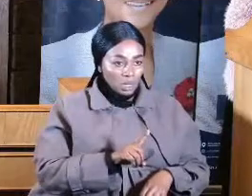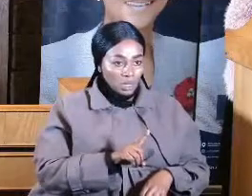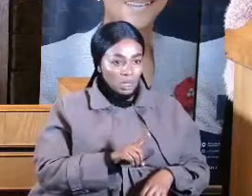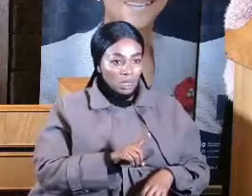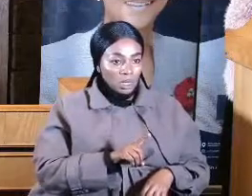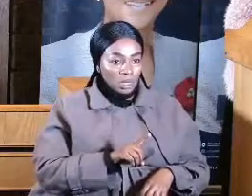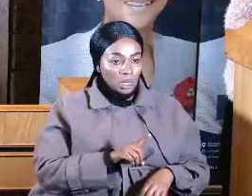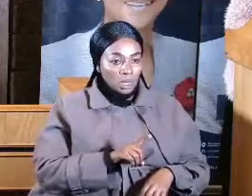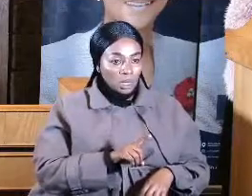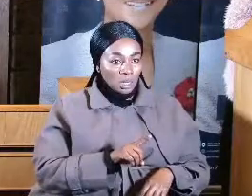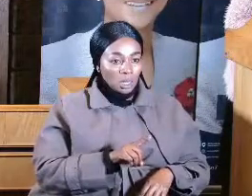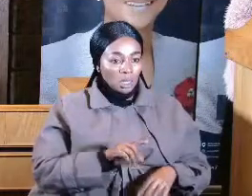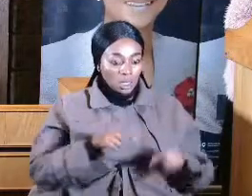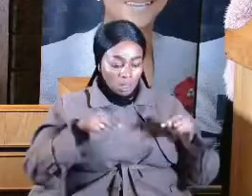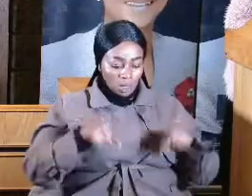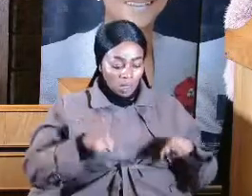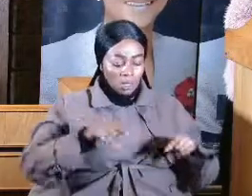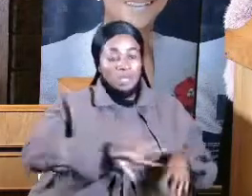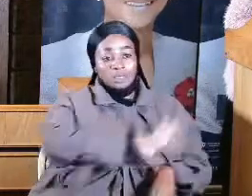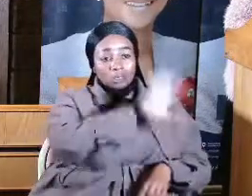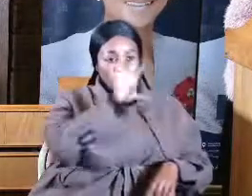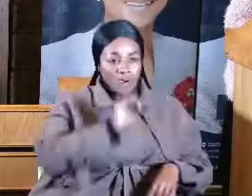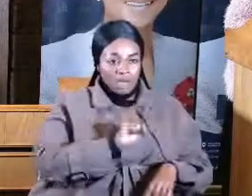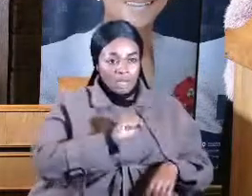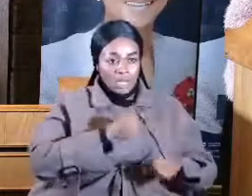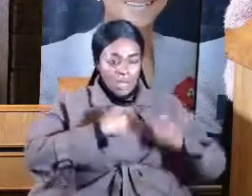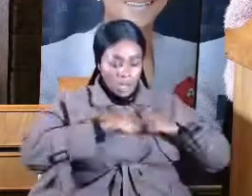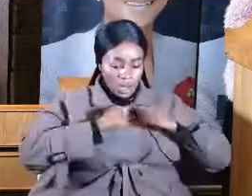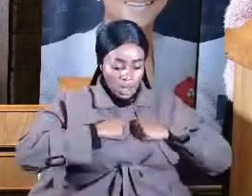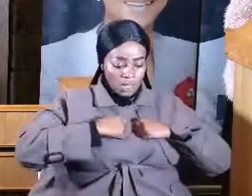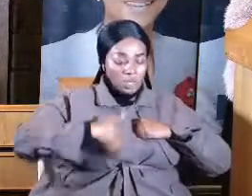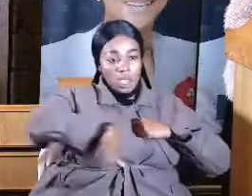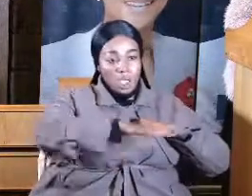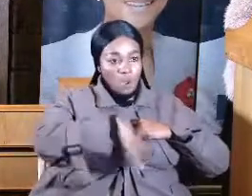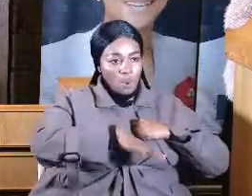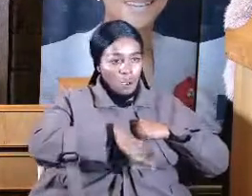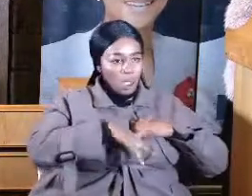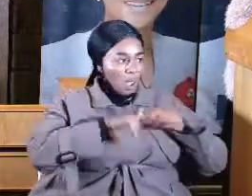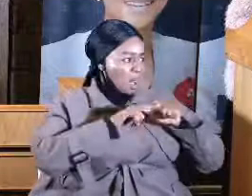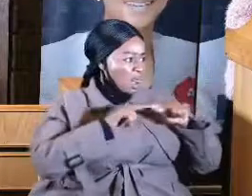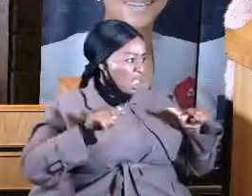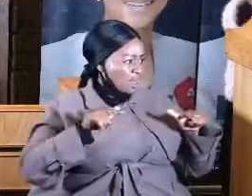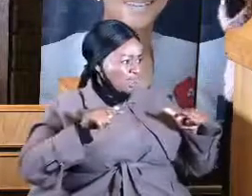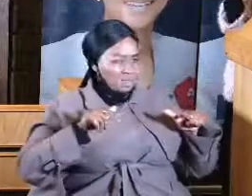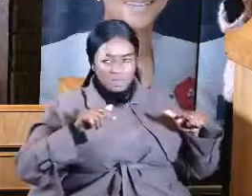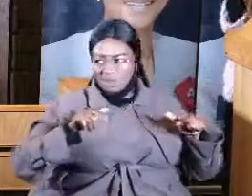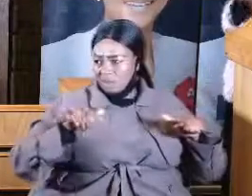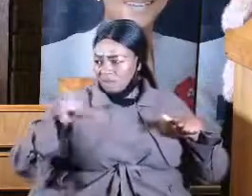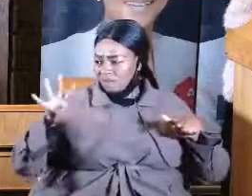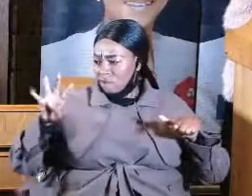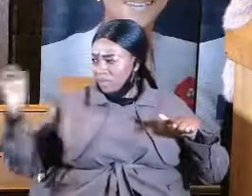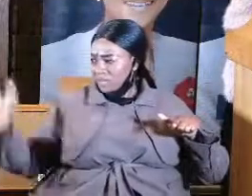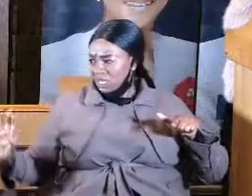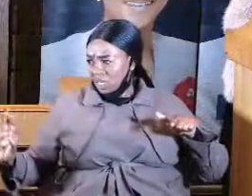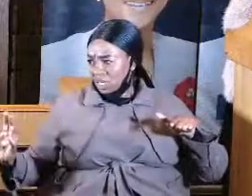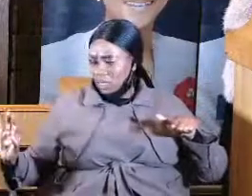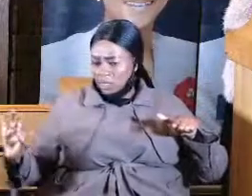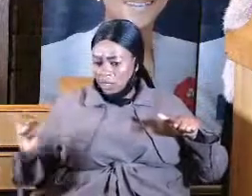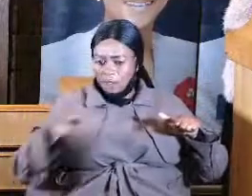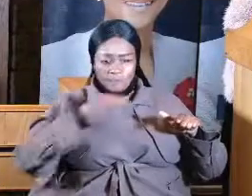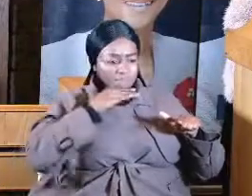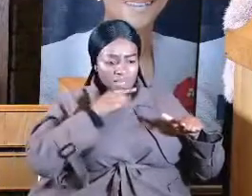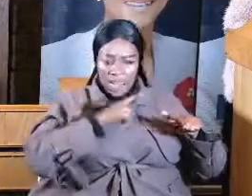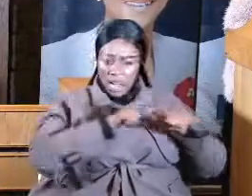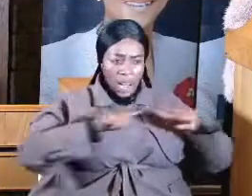in South Africa, our land. Which land? Whereby we only own 4%. So meaning basically we don't